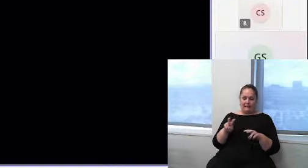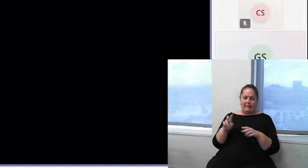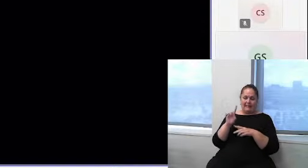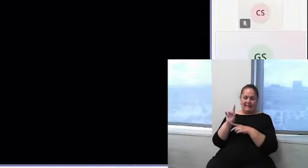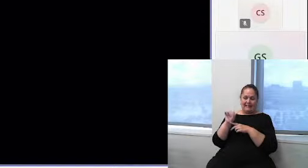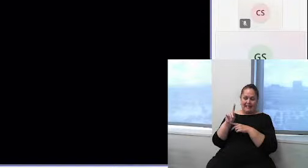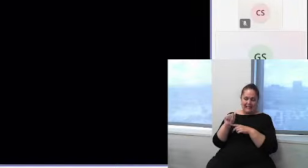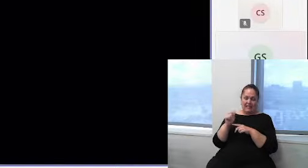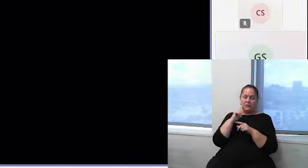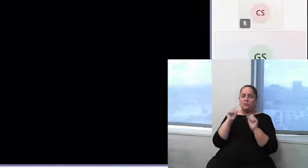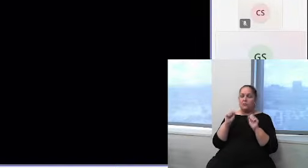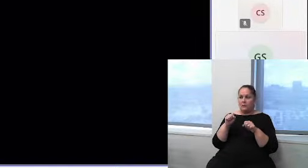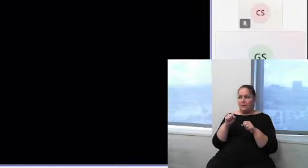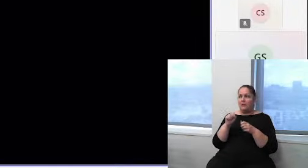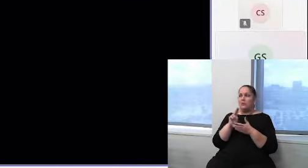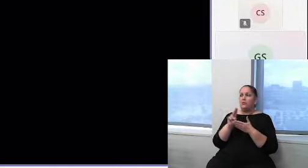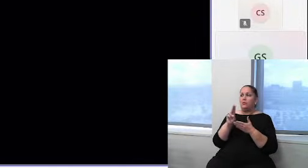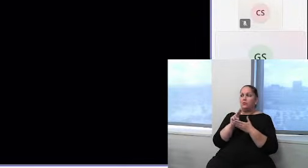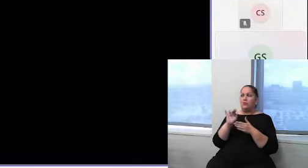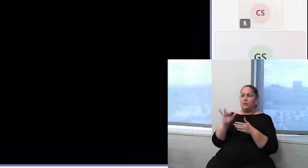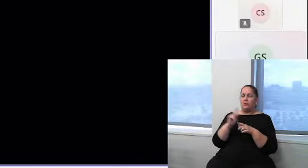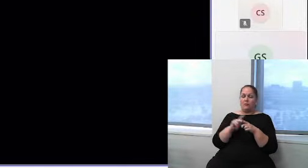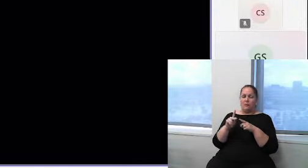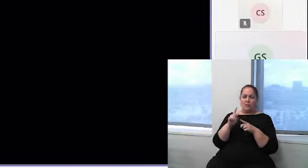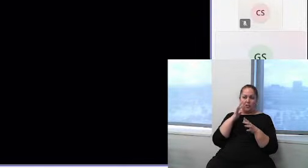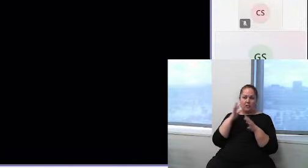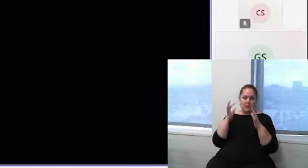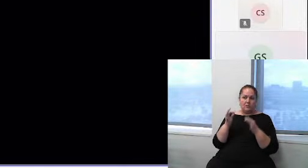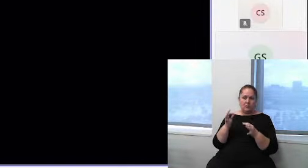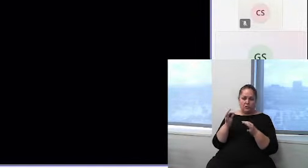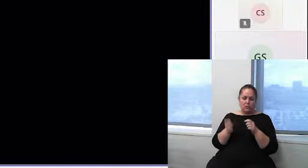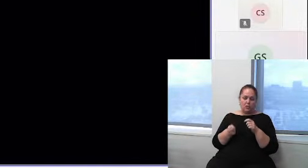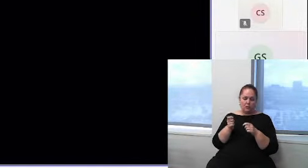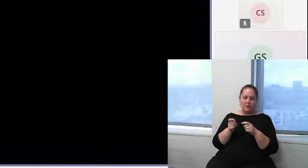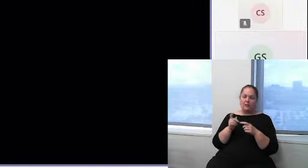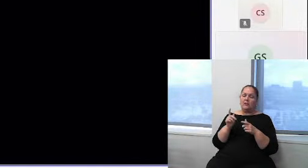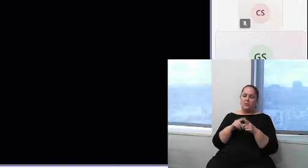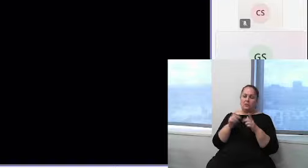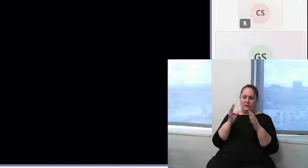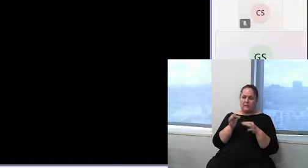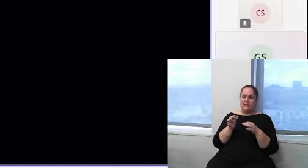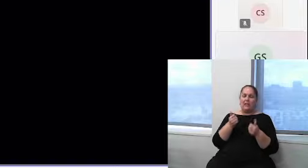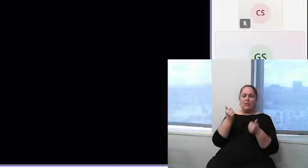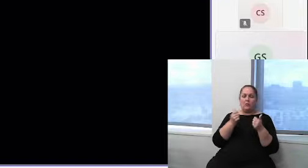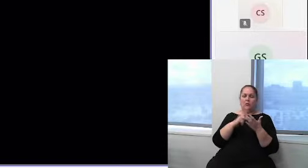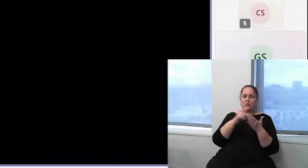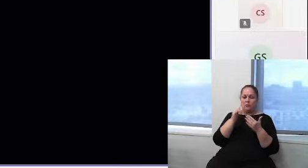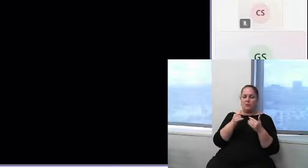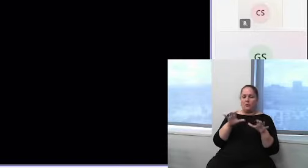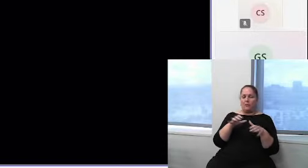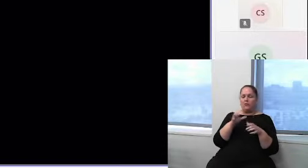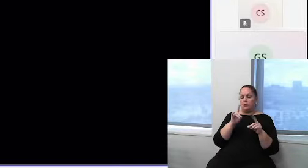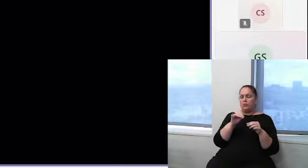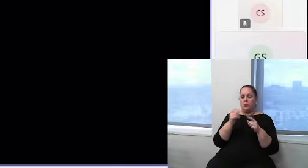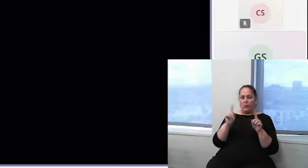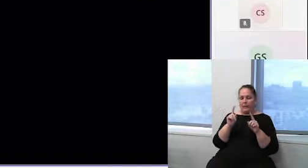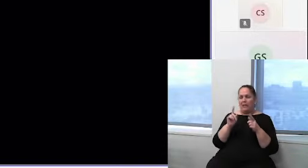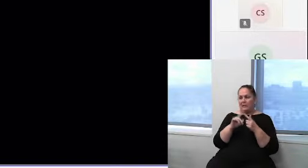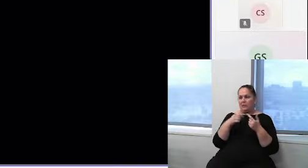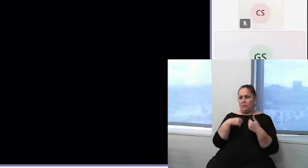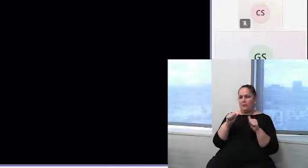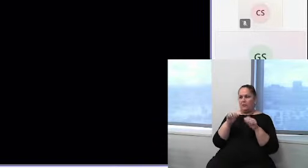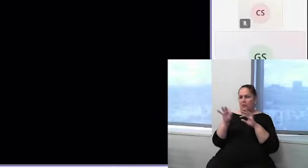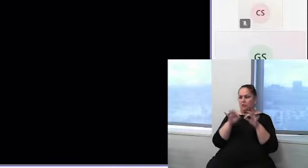and analyze the data, to be able to use their professional judgment to decide, okay, which projects do we need to do